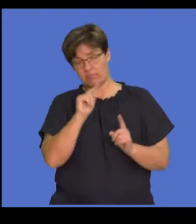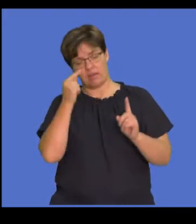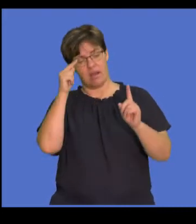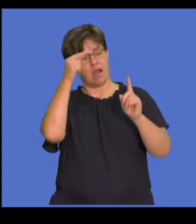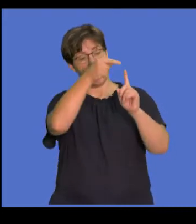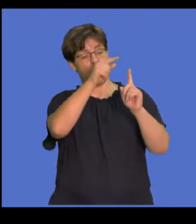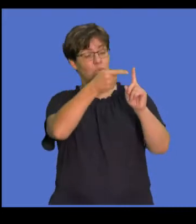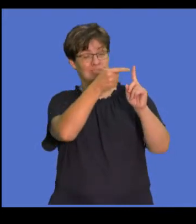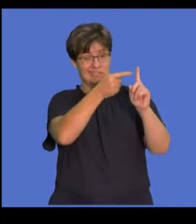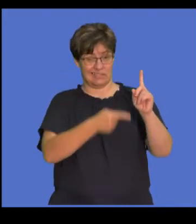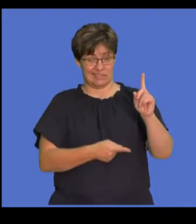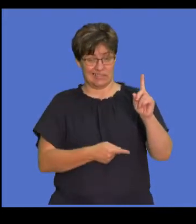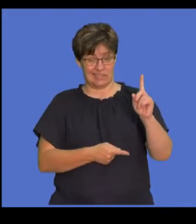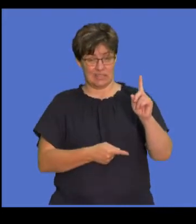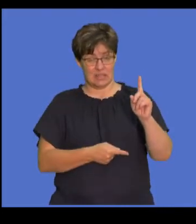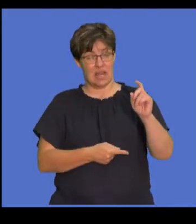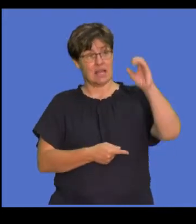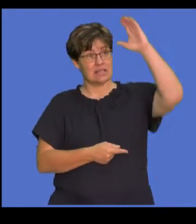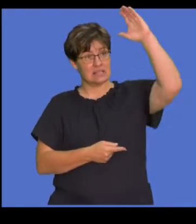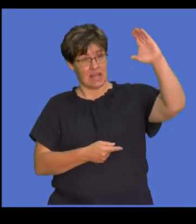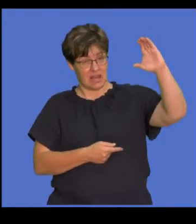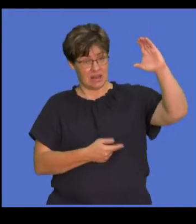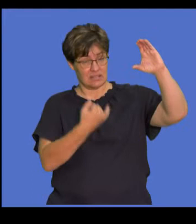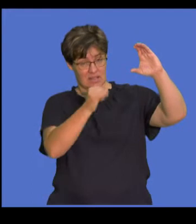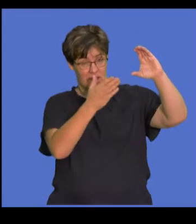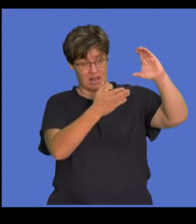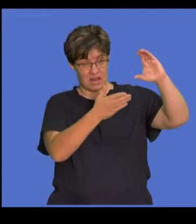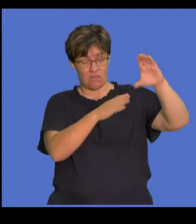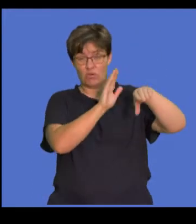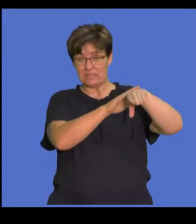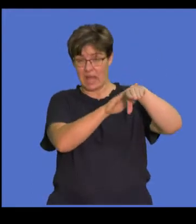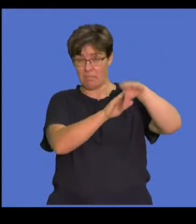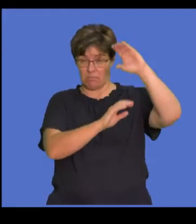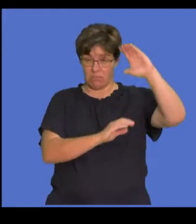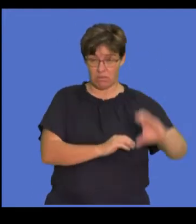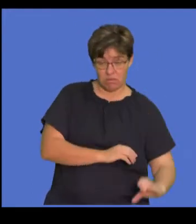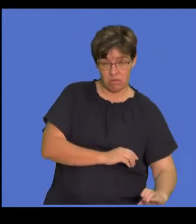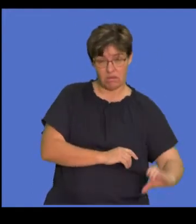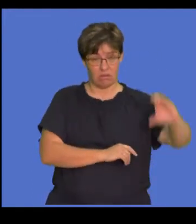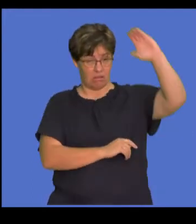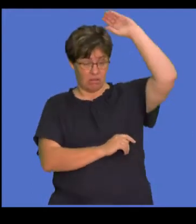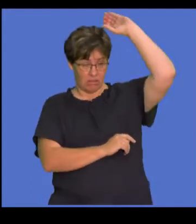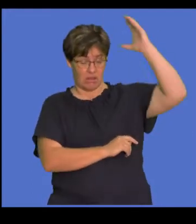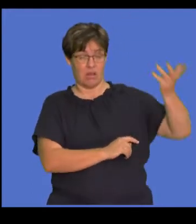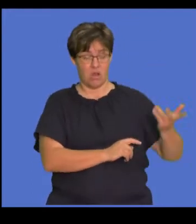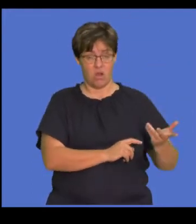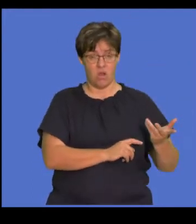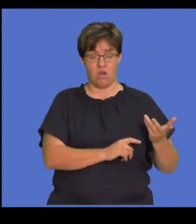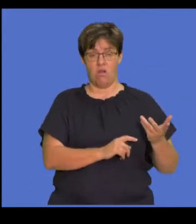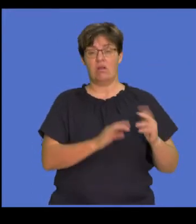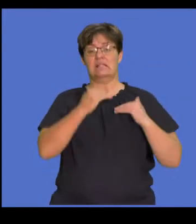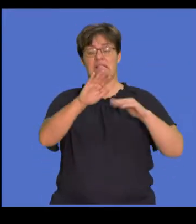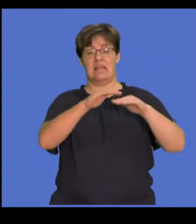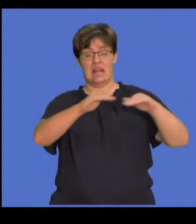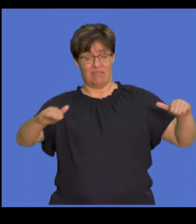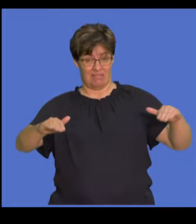certain point, will the sun still be there, or in terms of time and all of that. Because remember, on sea level, you